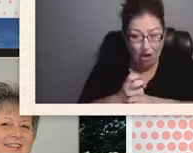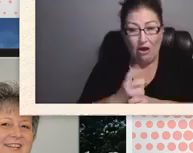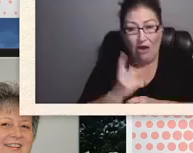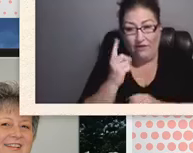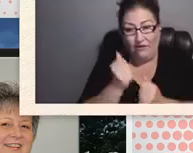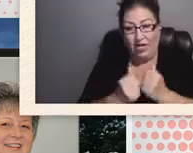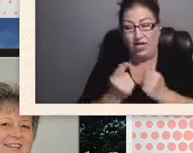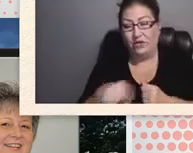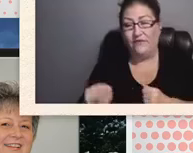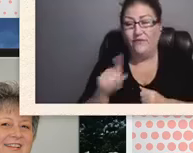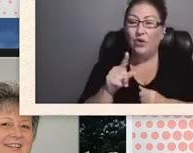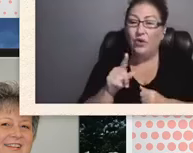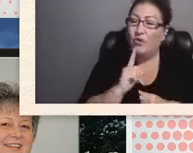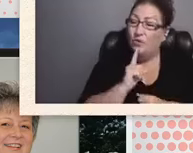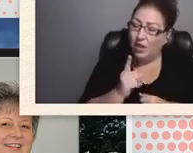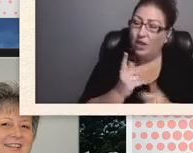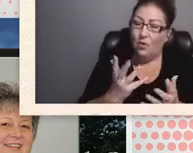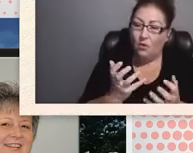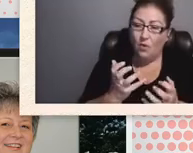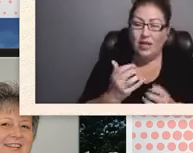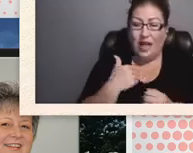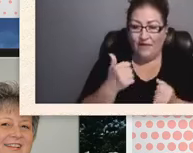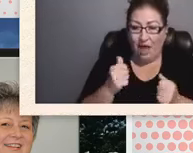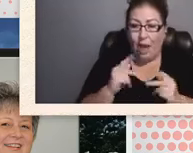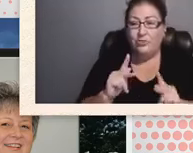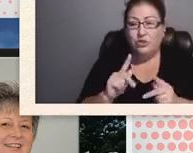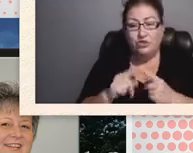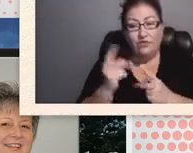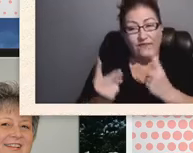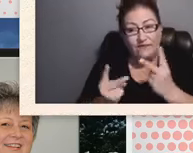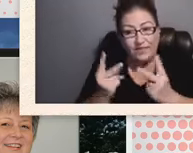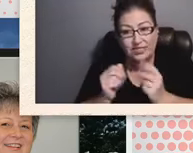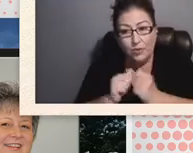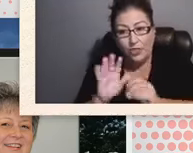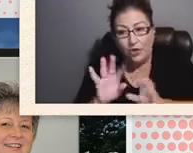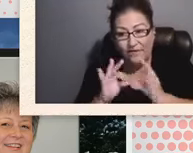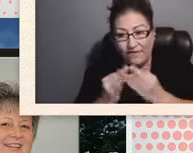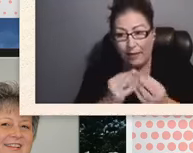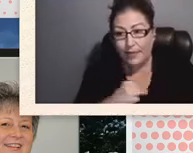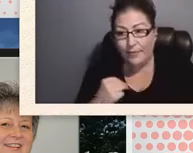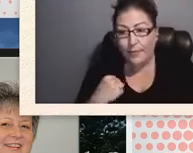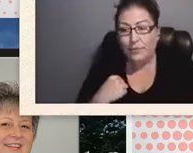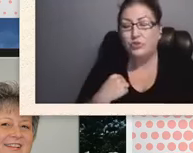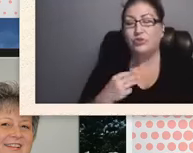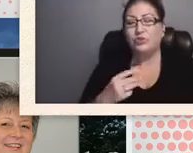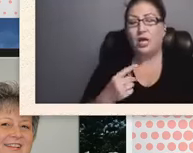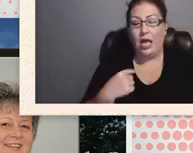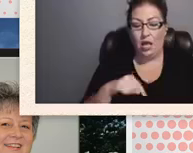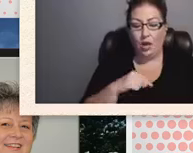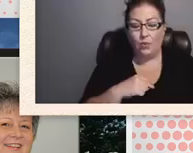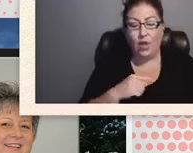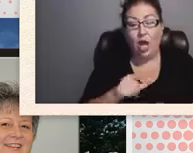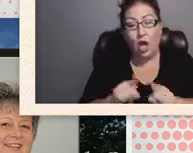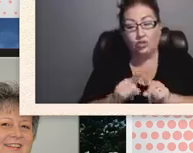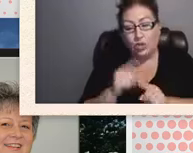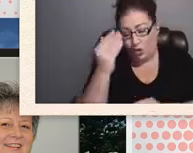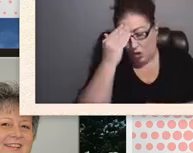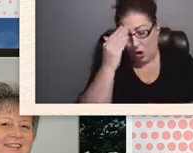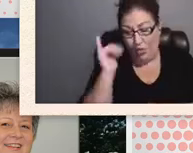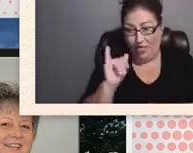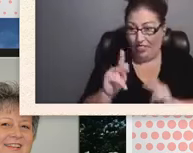who really want to have an opportunity to visit with your family members. And we also know that given the people we